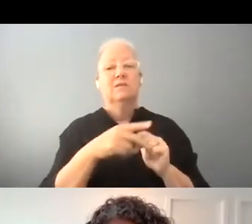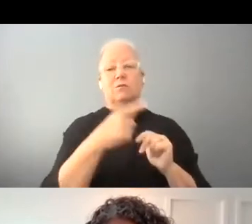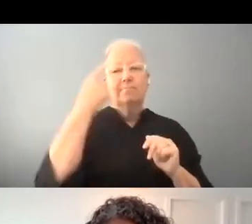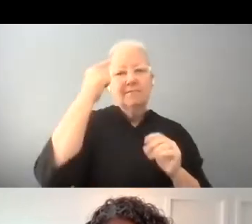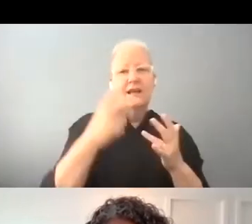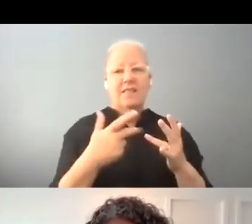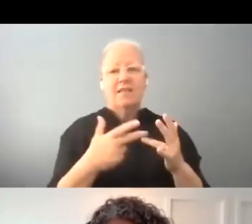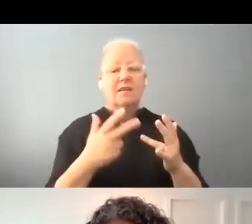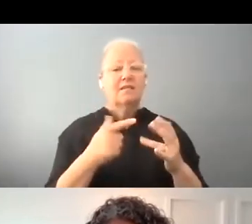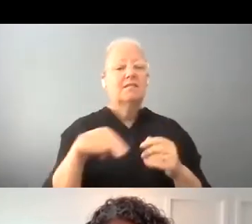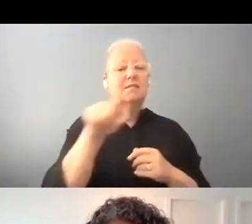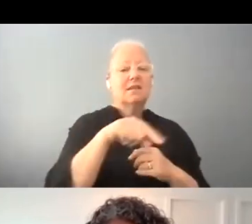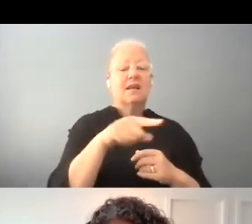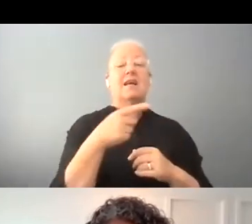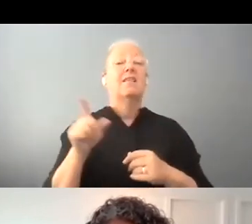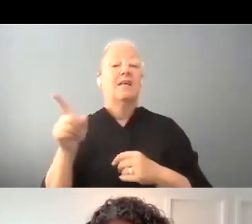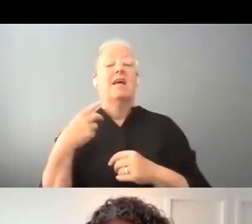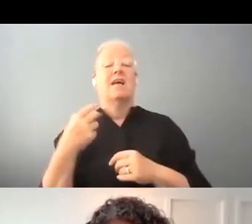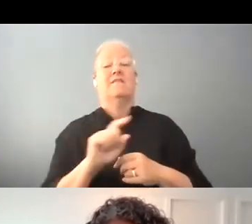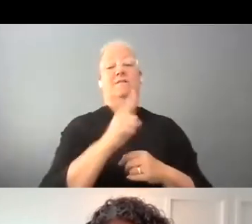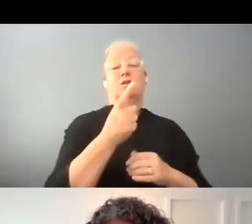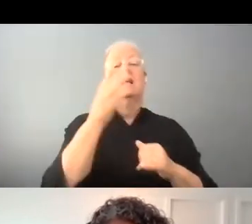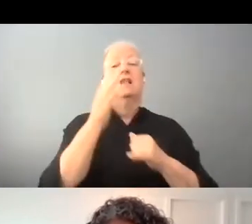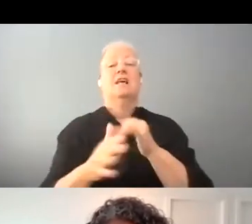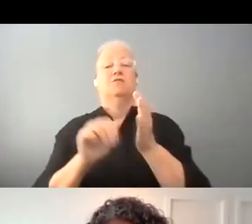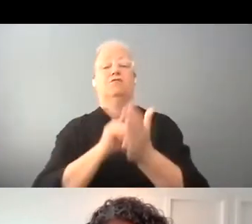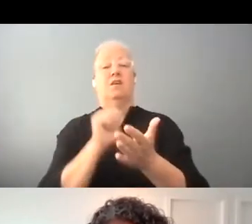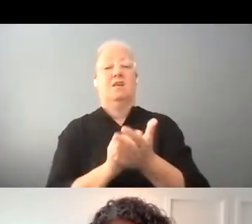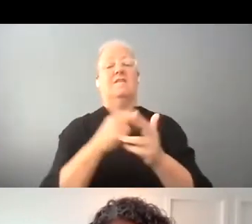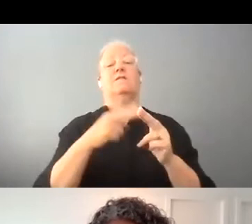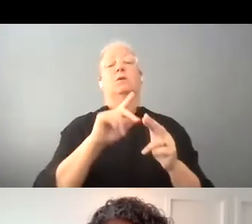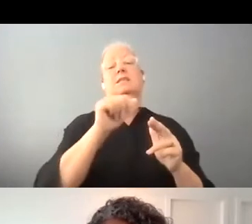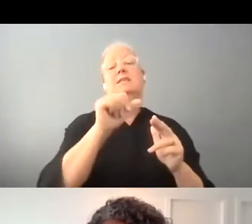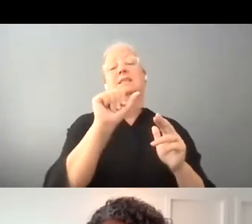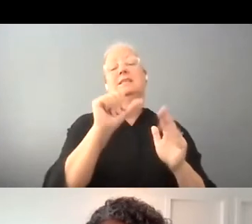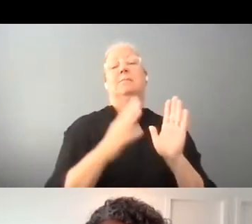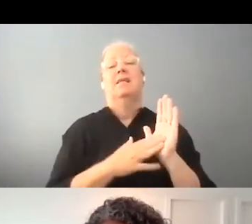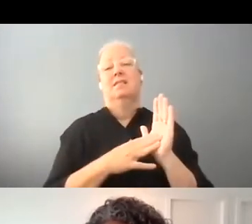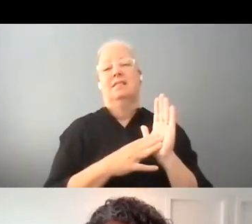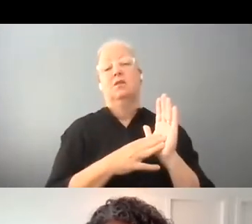NITV have a first and last rights for 6 months from that workshop. So that's essentially through till the end of this calendar year.